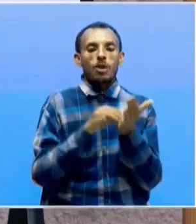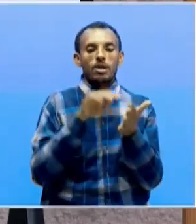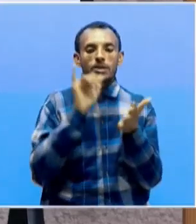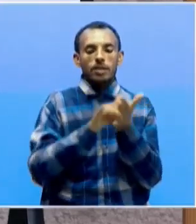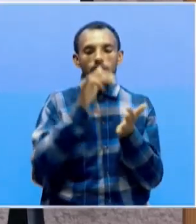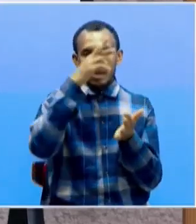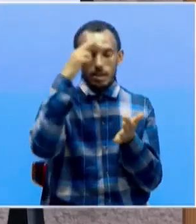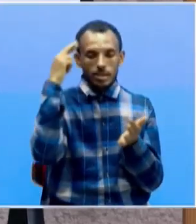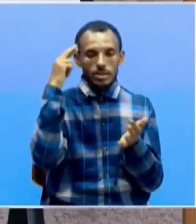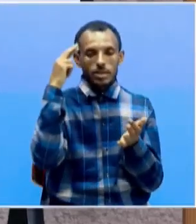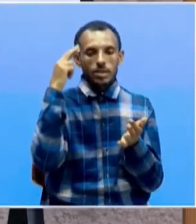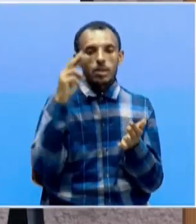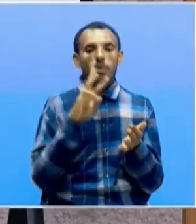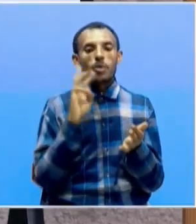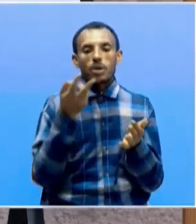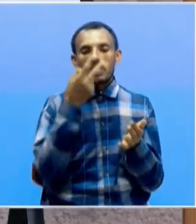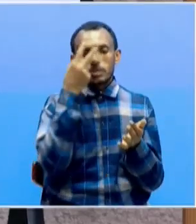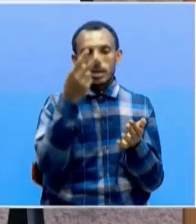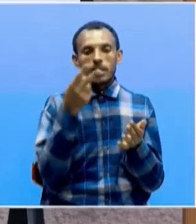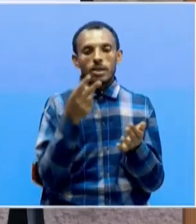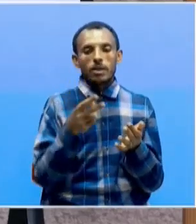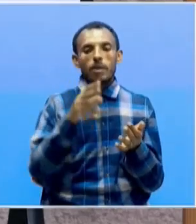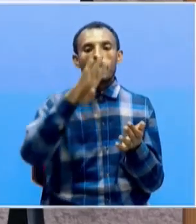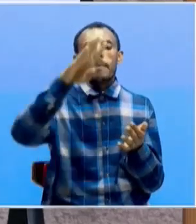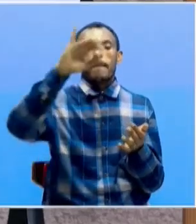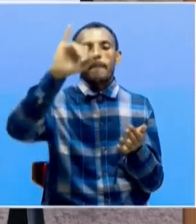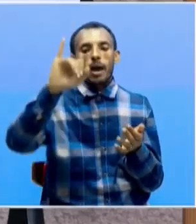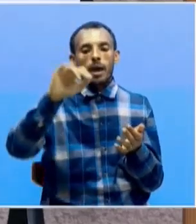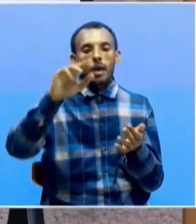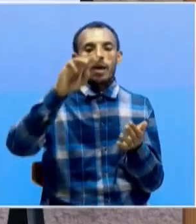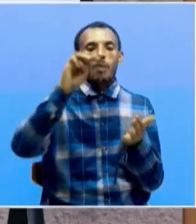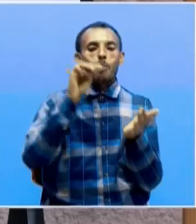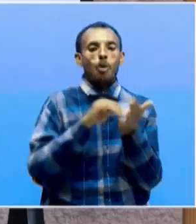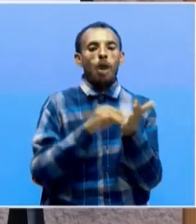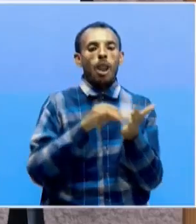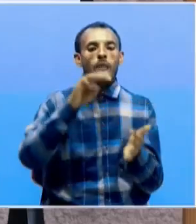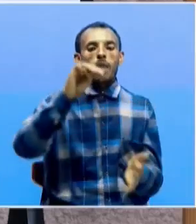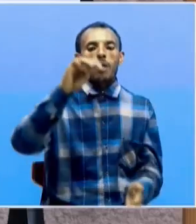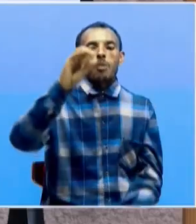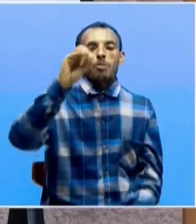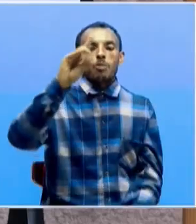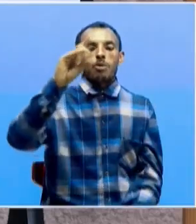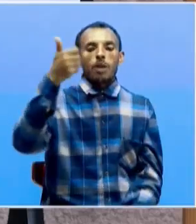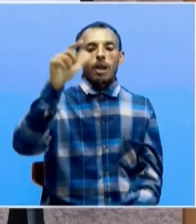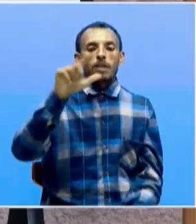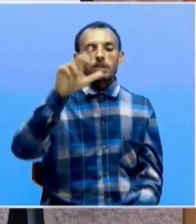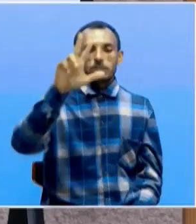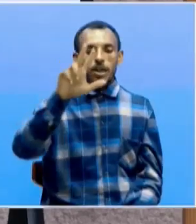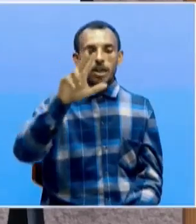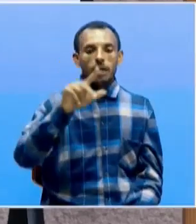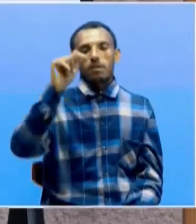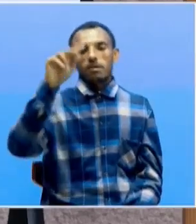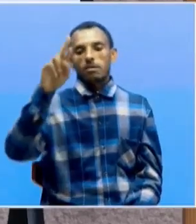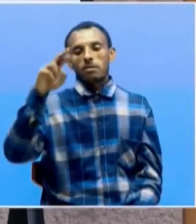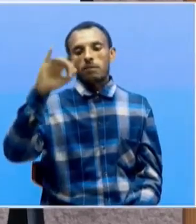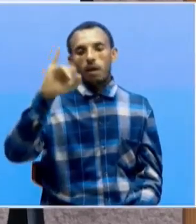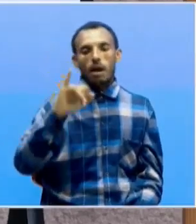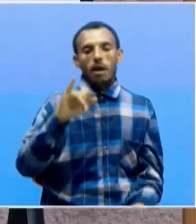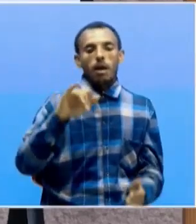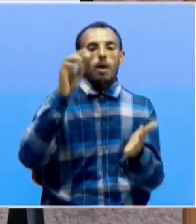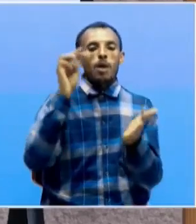case, we'll say it's bimodal. If it has 3 modes, trimodal, and so